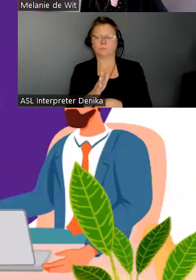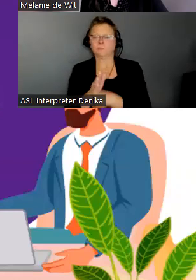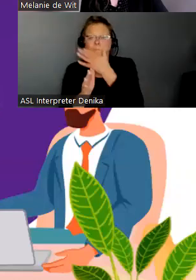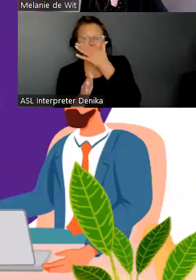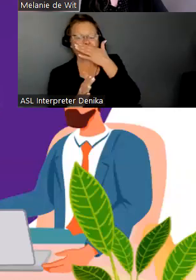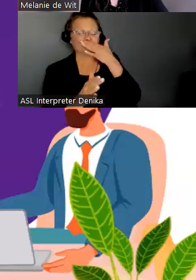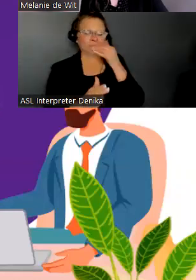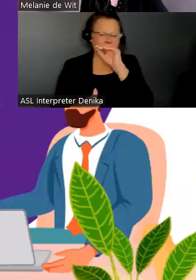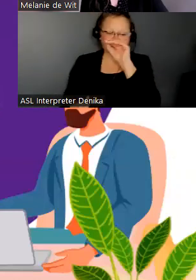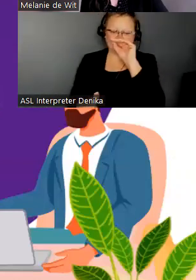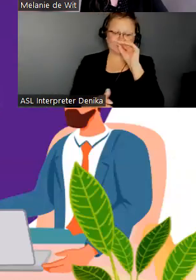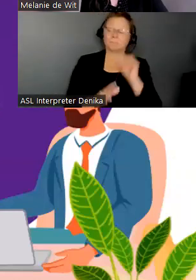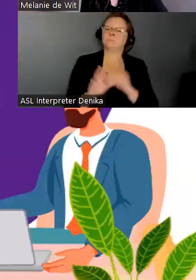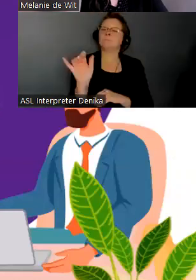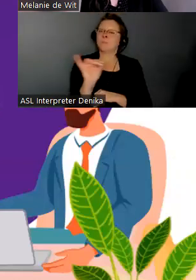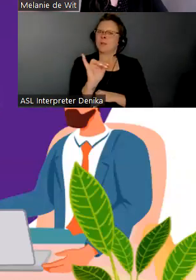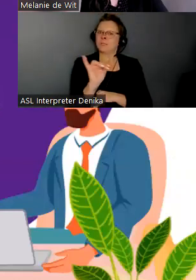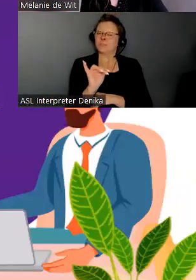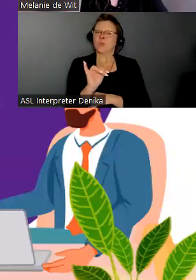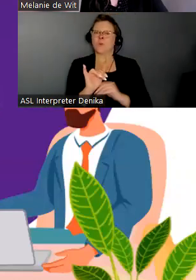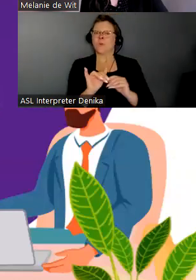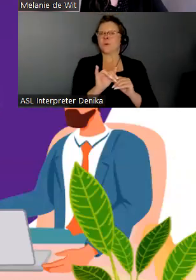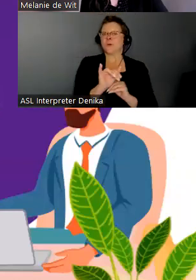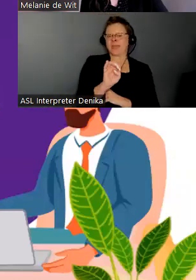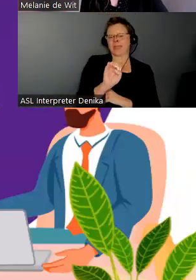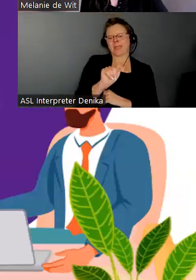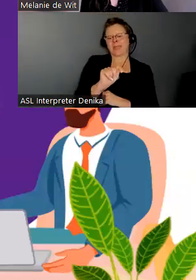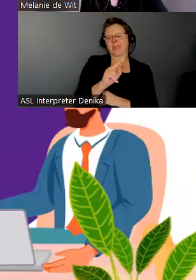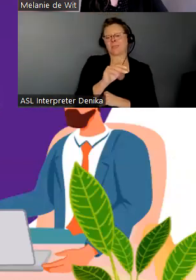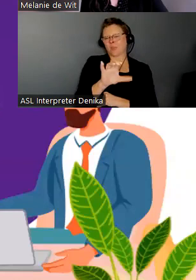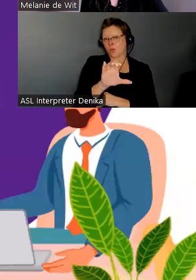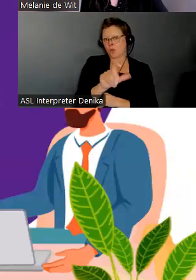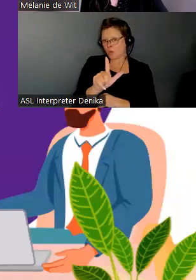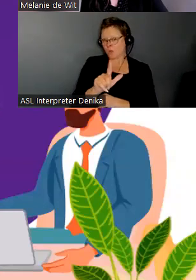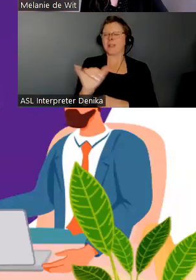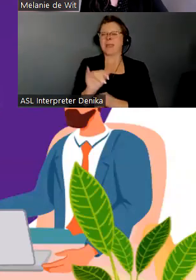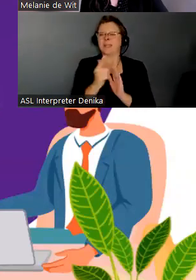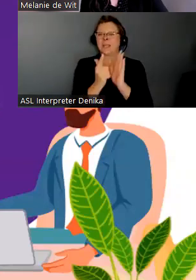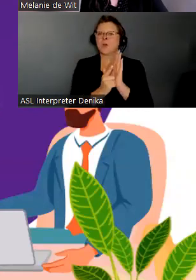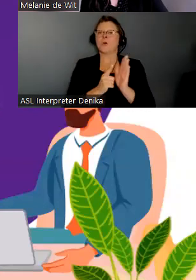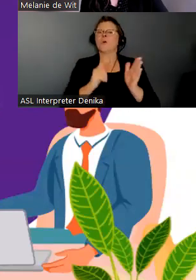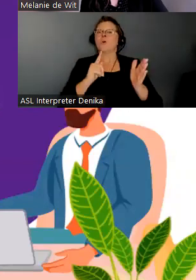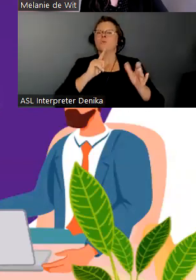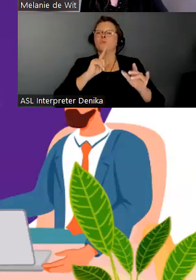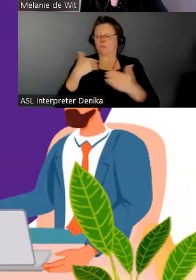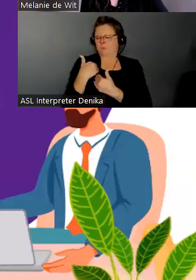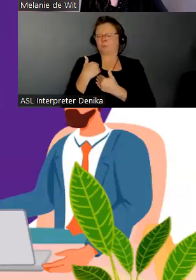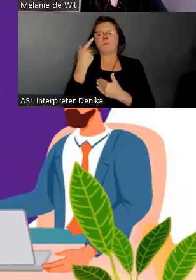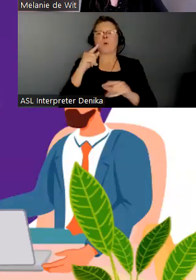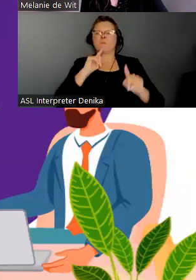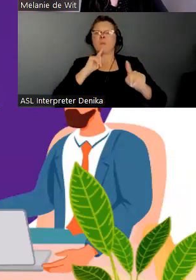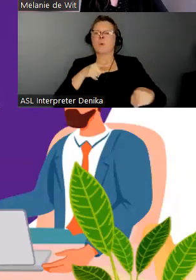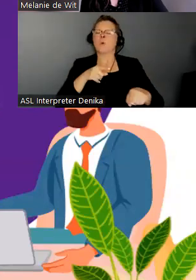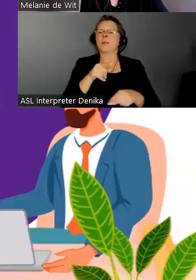we're excited to announce our ethical and legal responsibilities on reporting elder abuse. So we